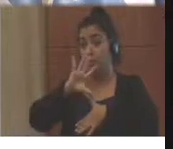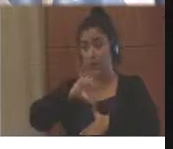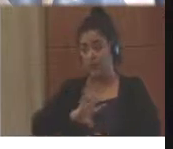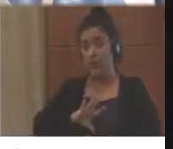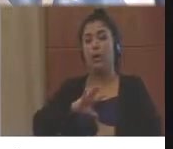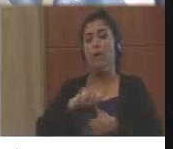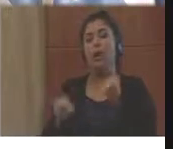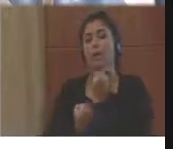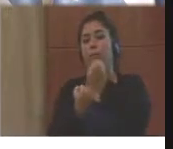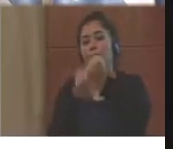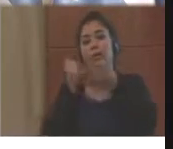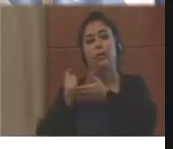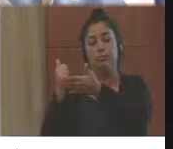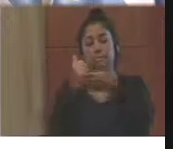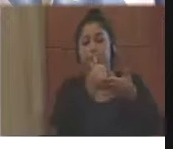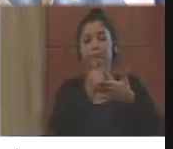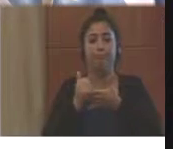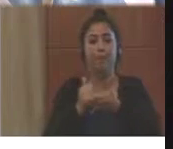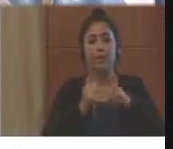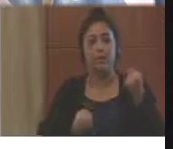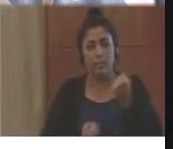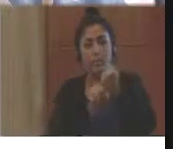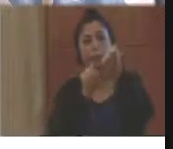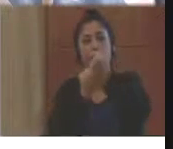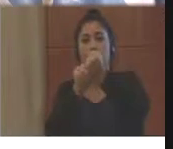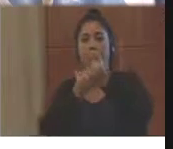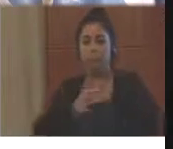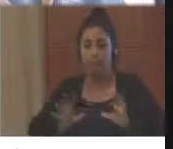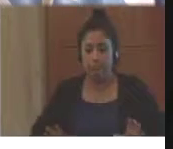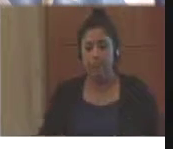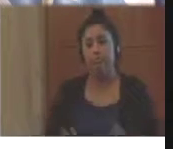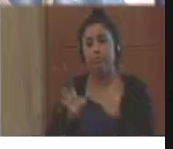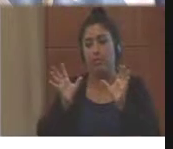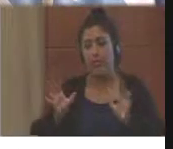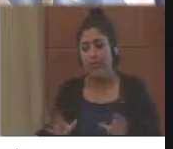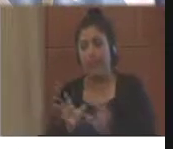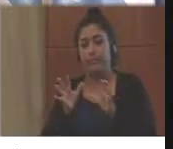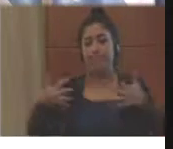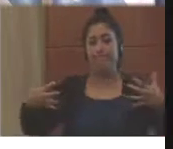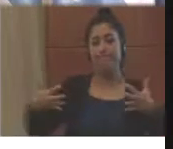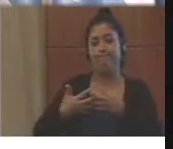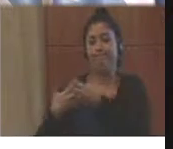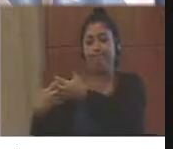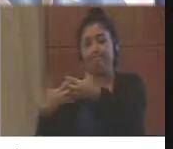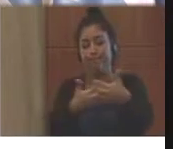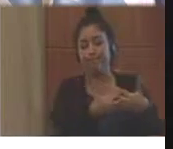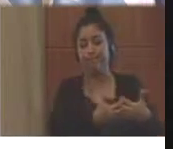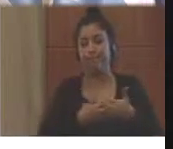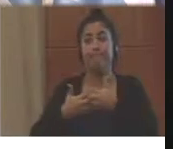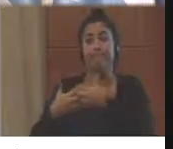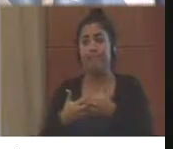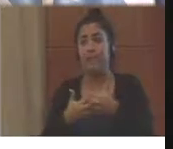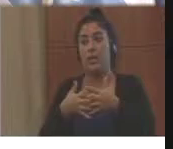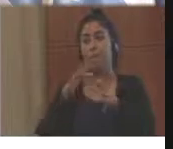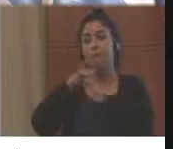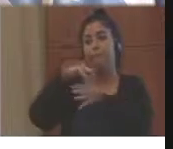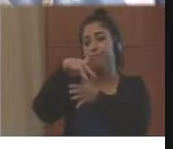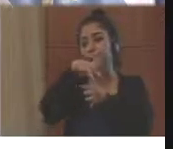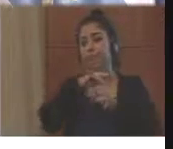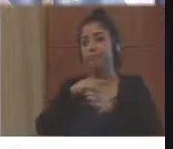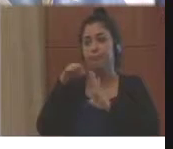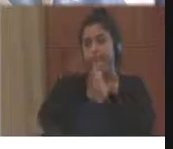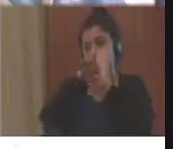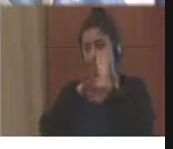so that we can actually strengthen these efforts jointly in terms of